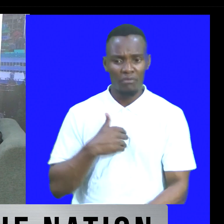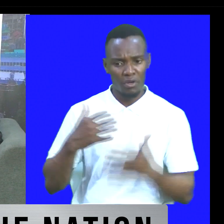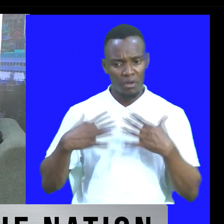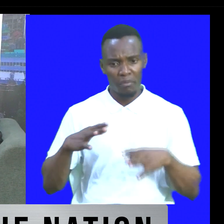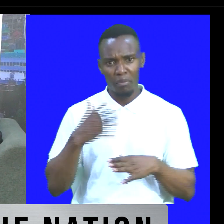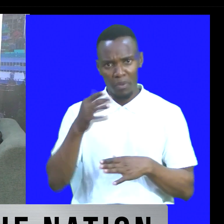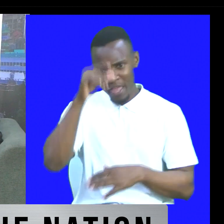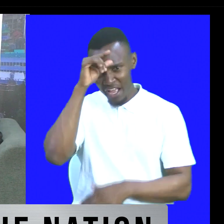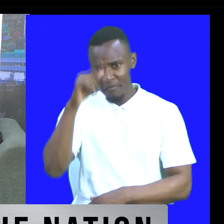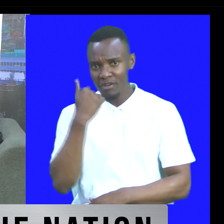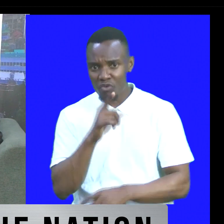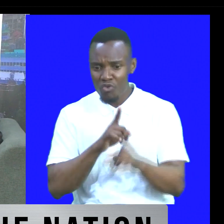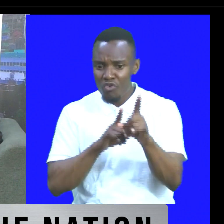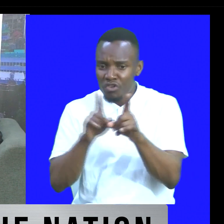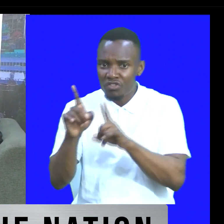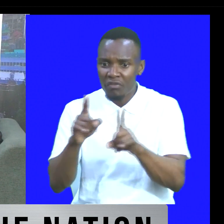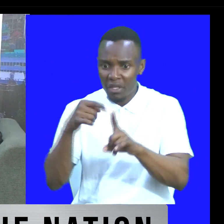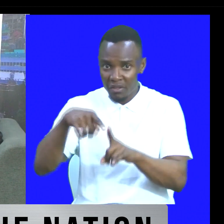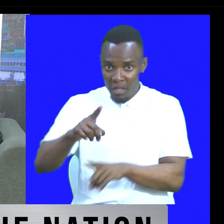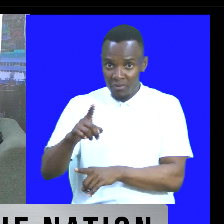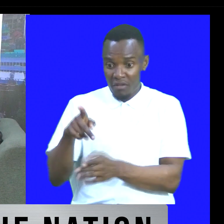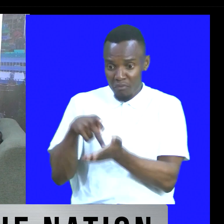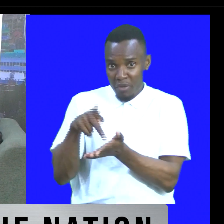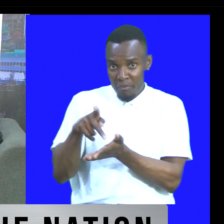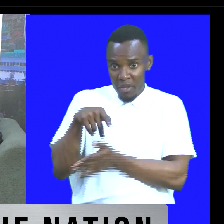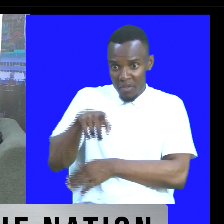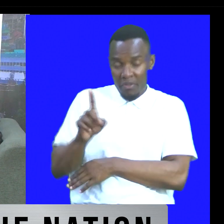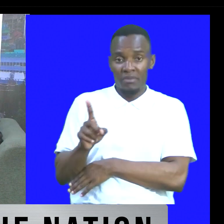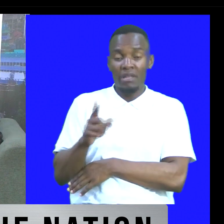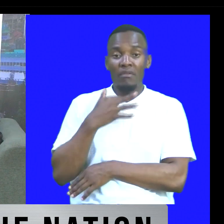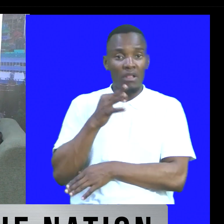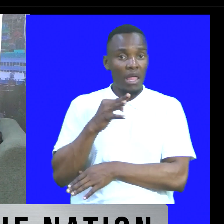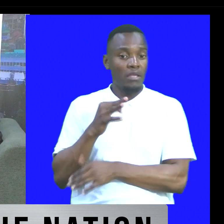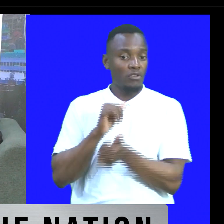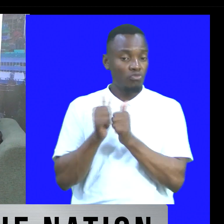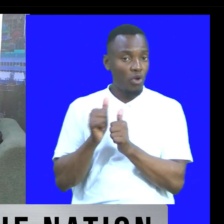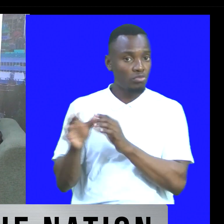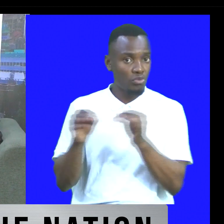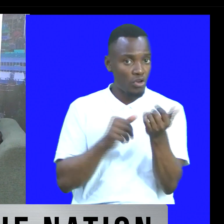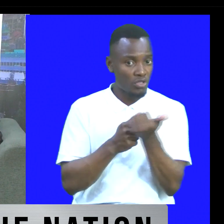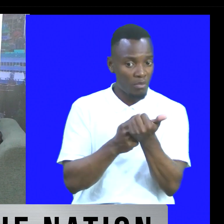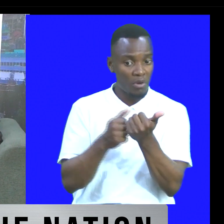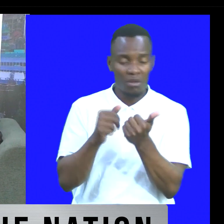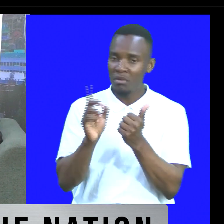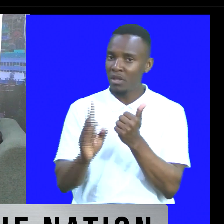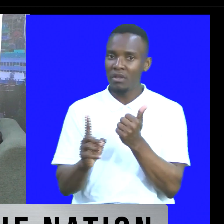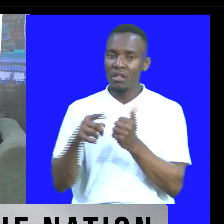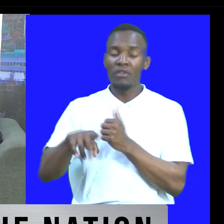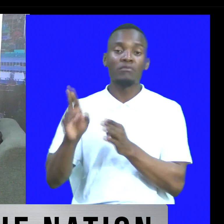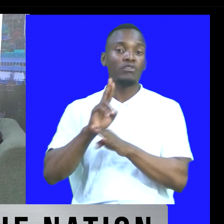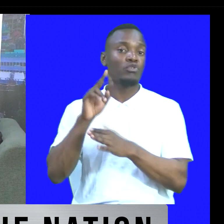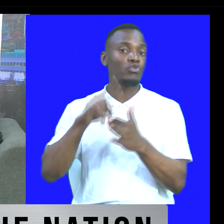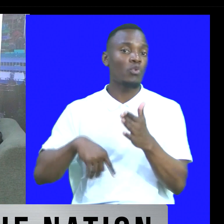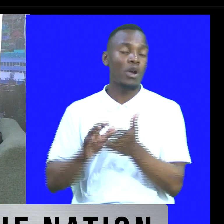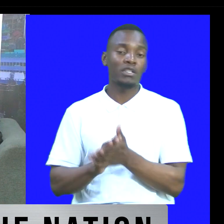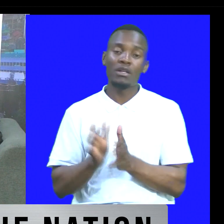own accord. I'm using my own finances. I like sports and I want to go there to support our people. It's They very use public funds all